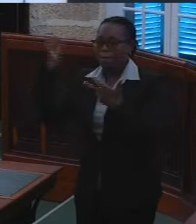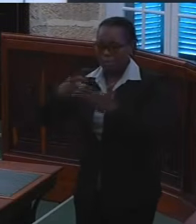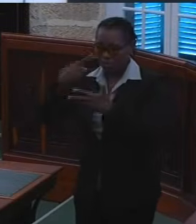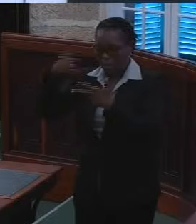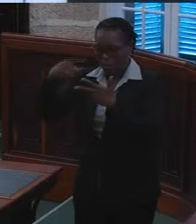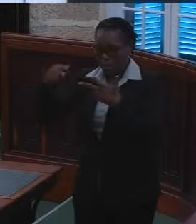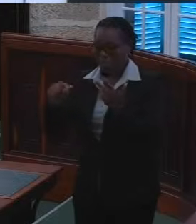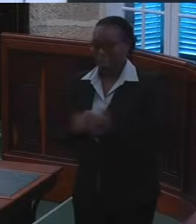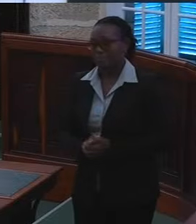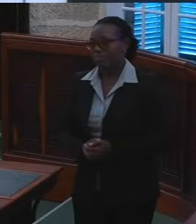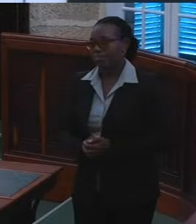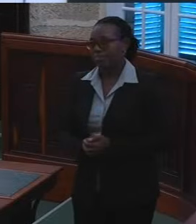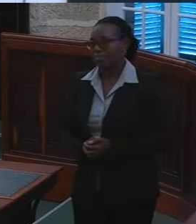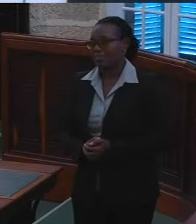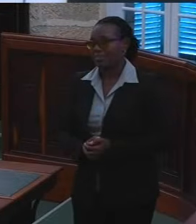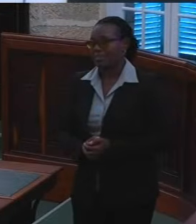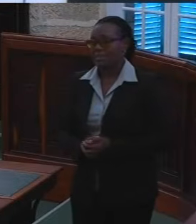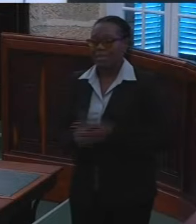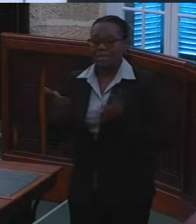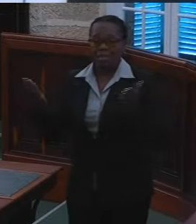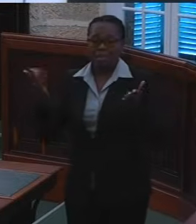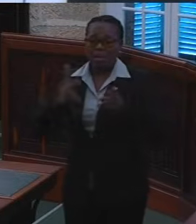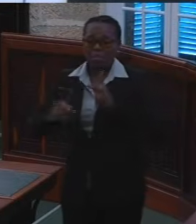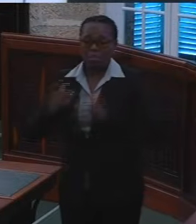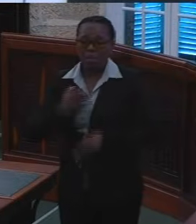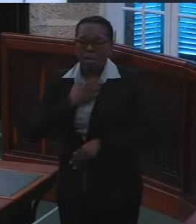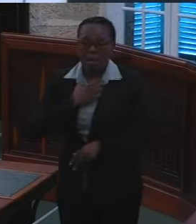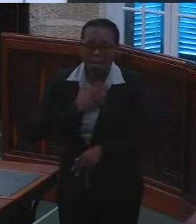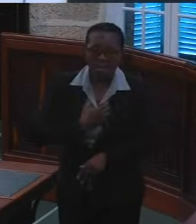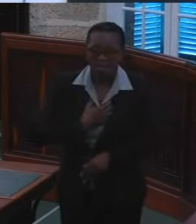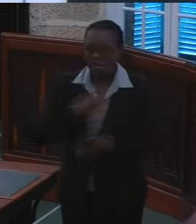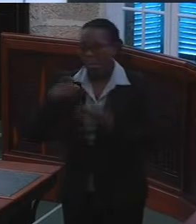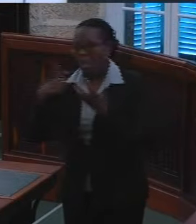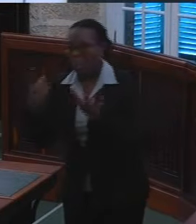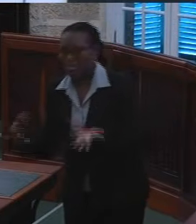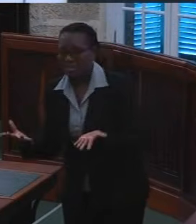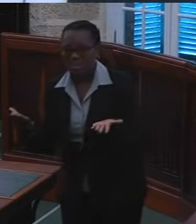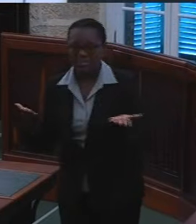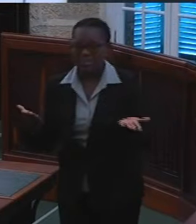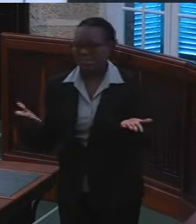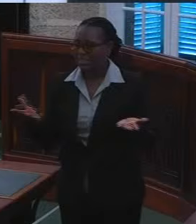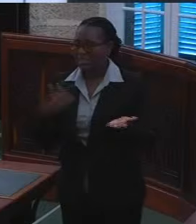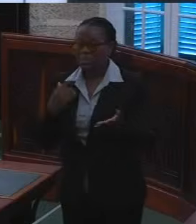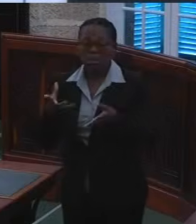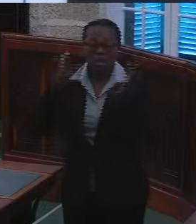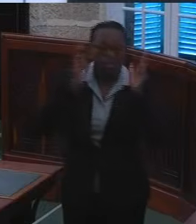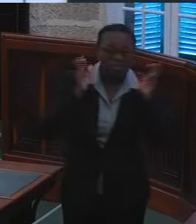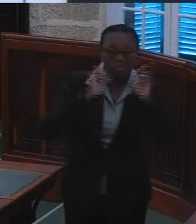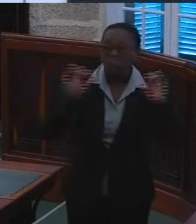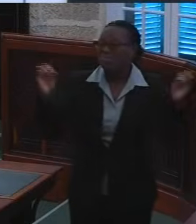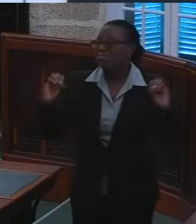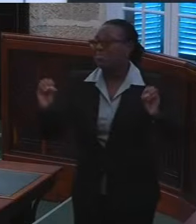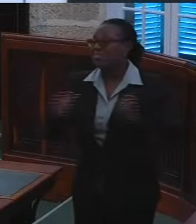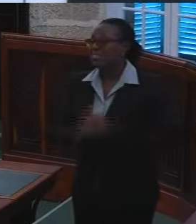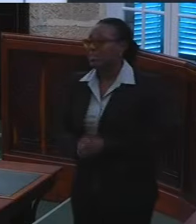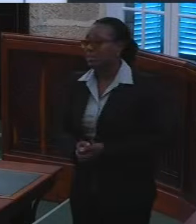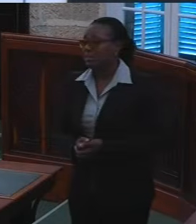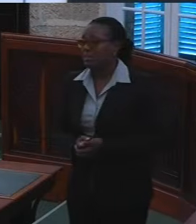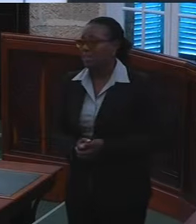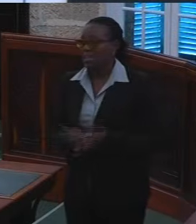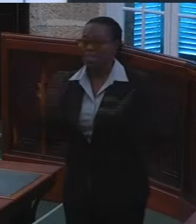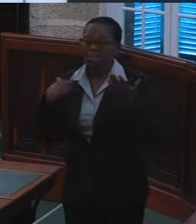want to hear you if they want things, if they need it, and they're hungry and they ain't got nothing. So you got to address needs. If they have problems, sir, nobody can hear you over